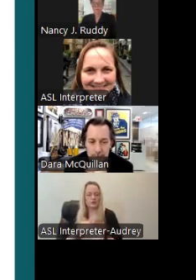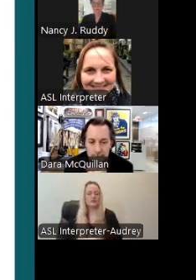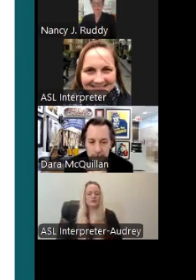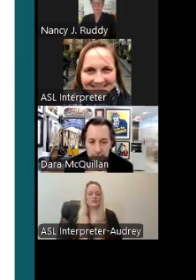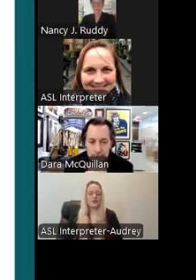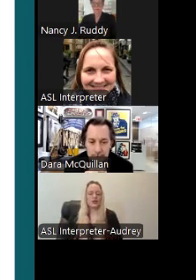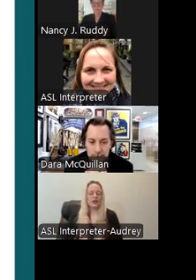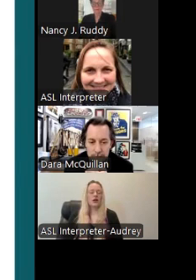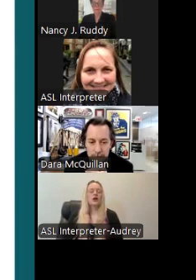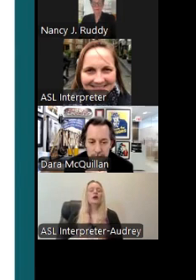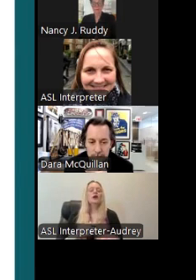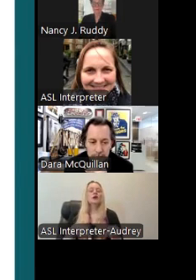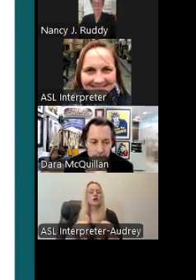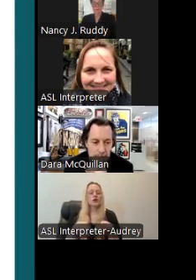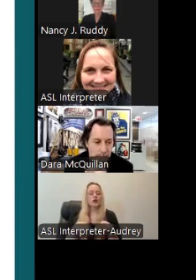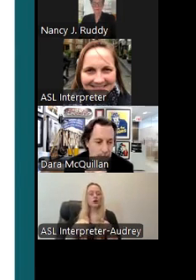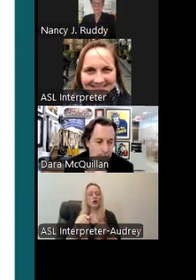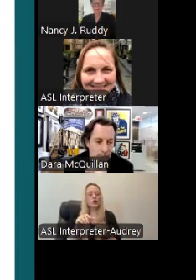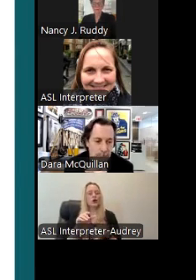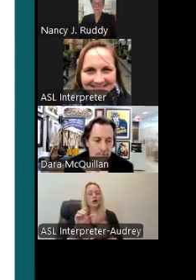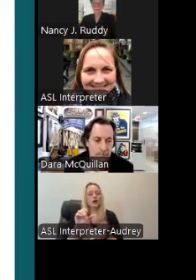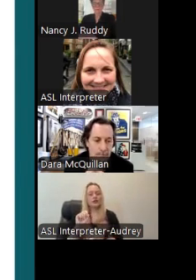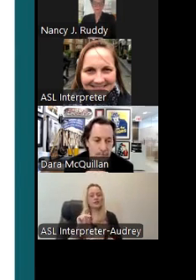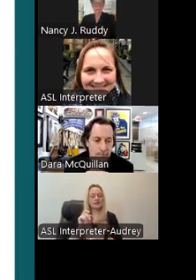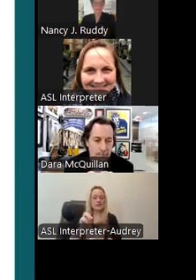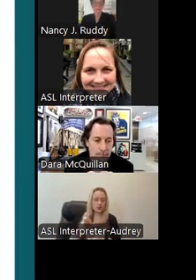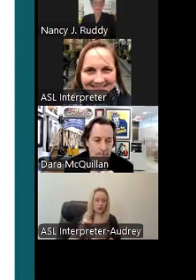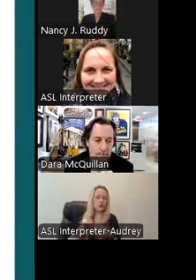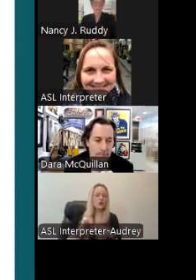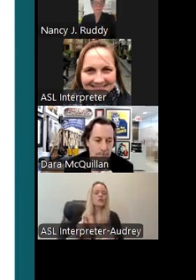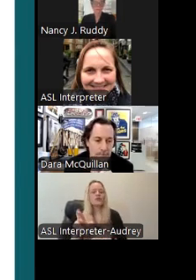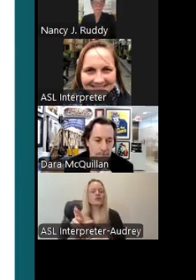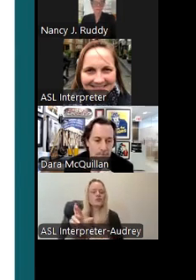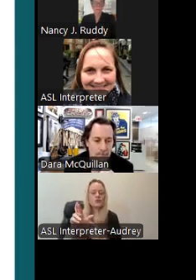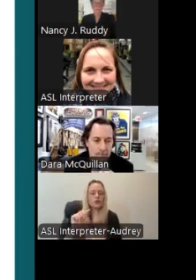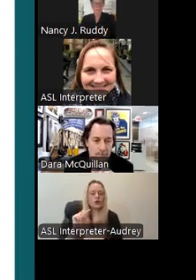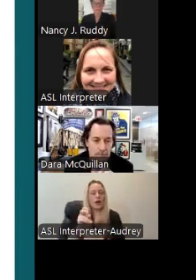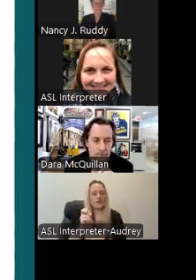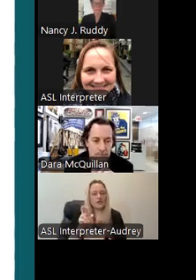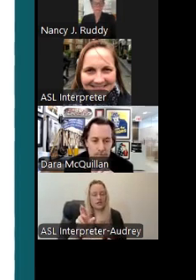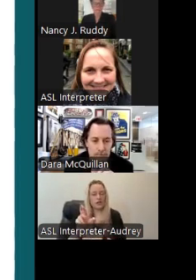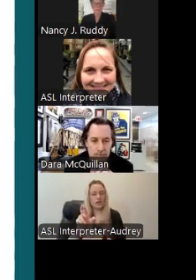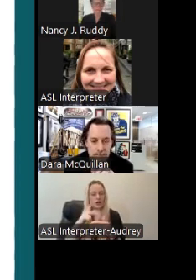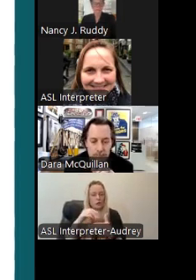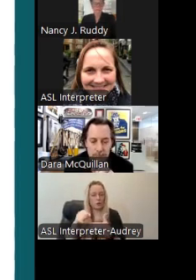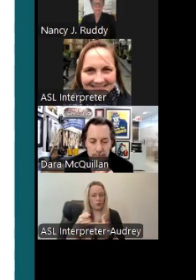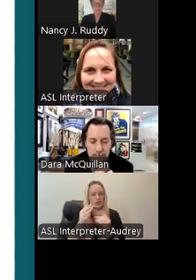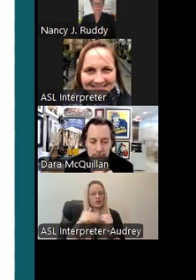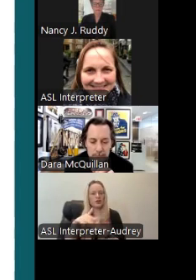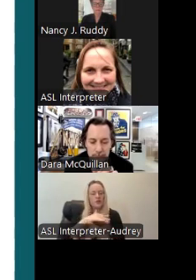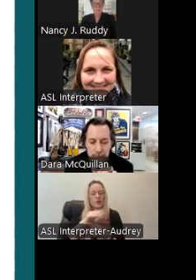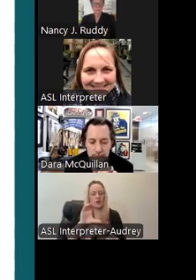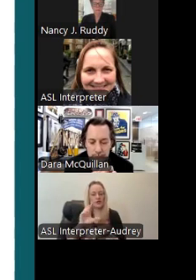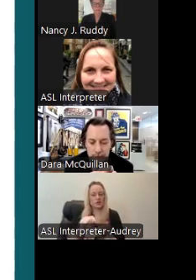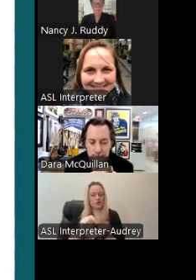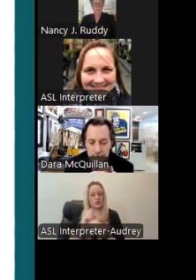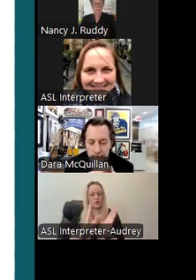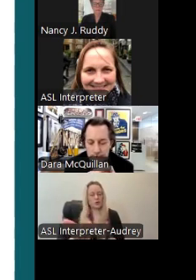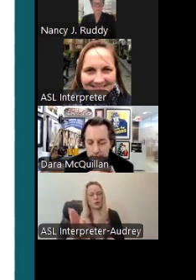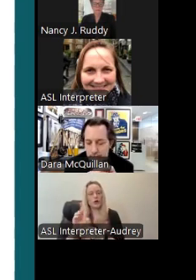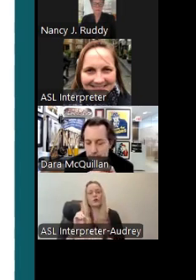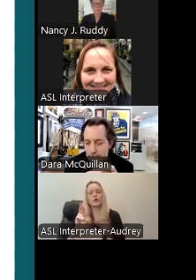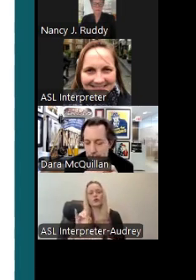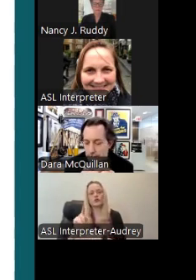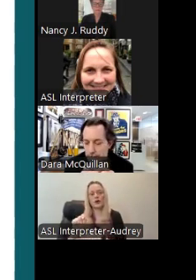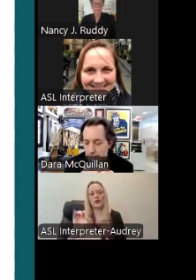As required by SEQR, the Avenir project's environmental consultants prepared a draft scope of work in consultation with the